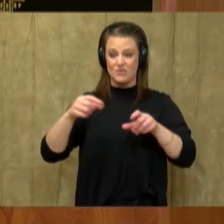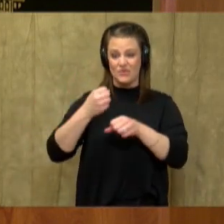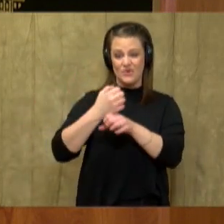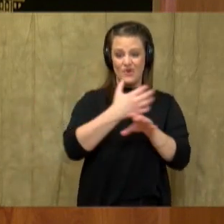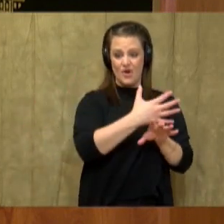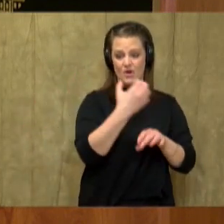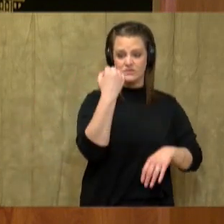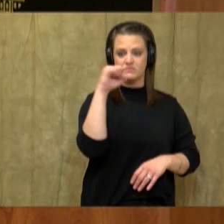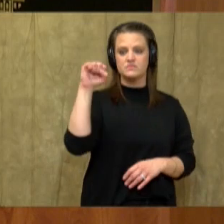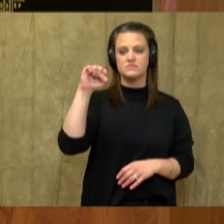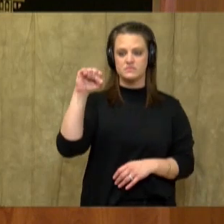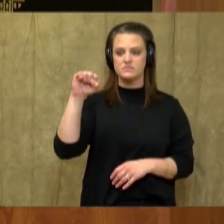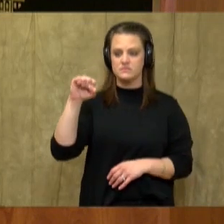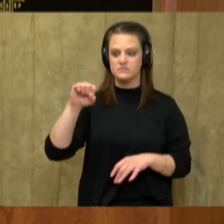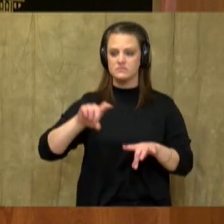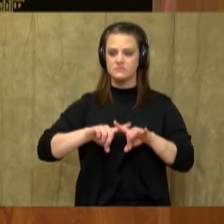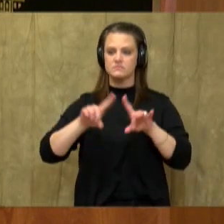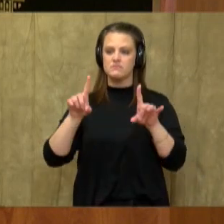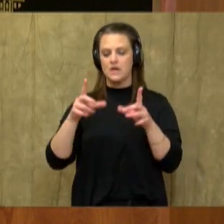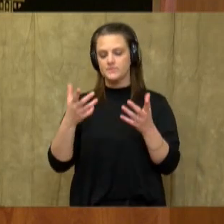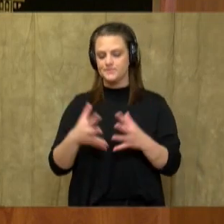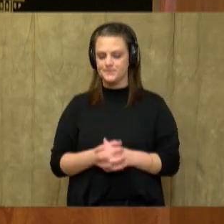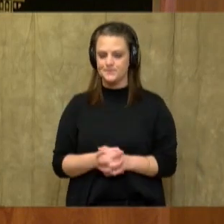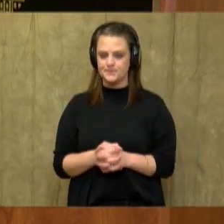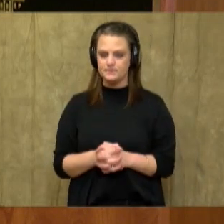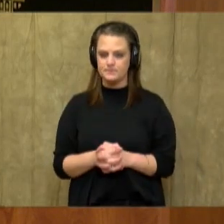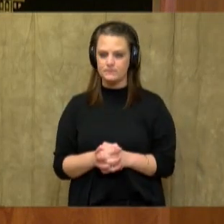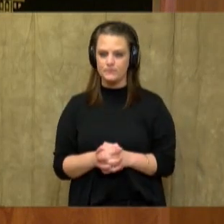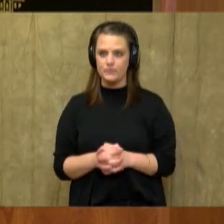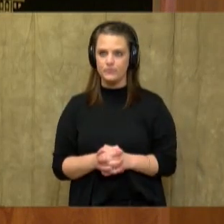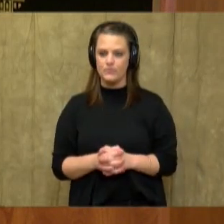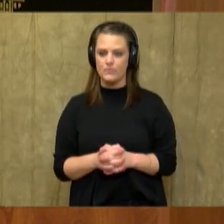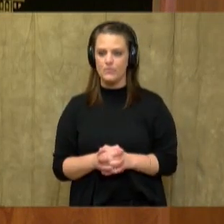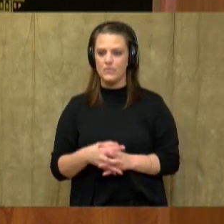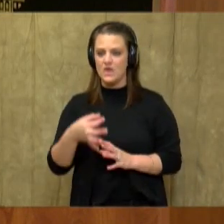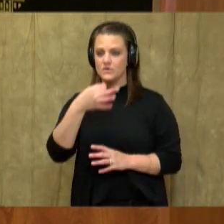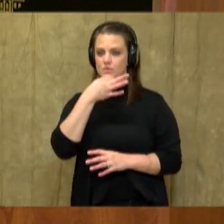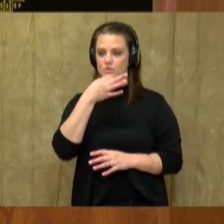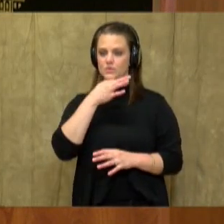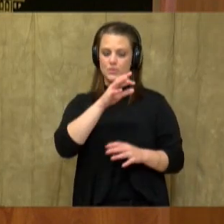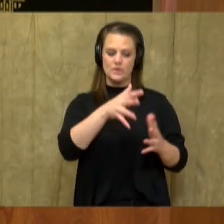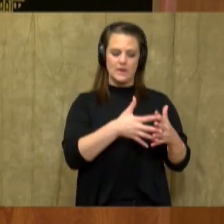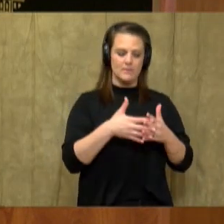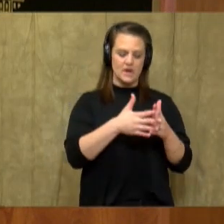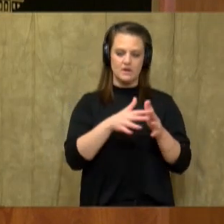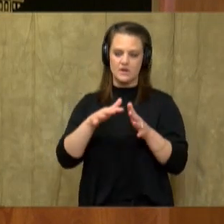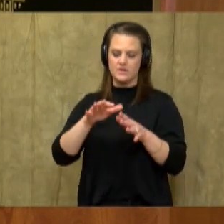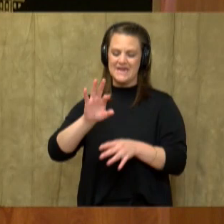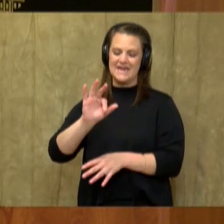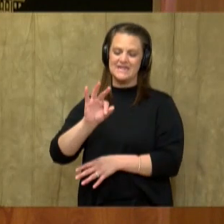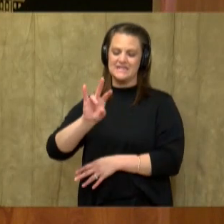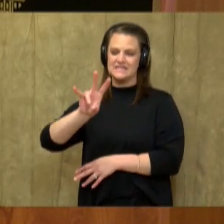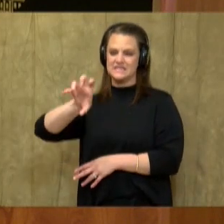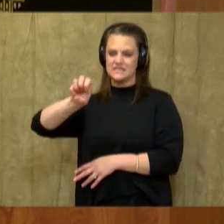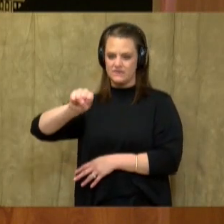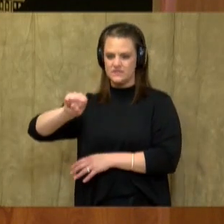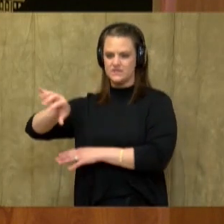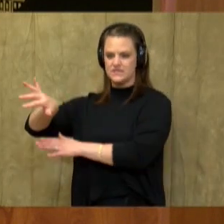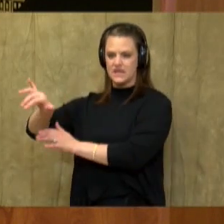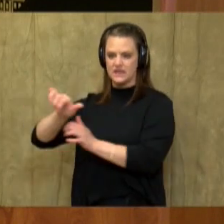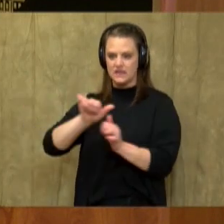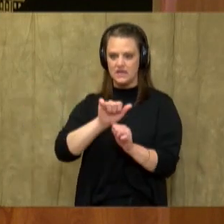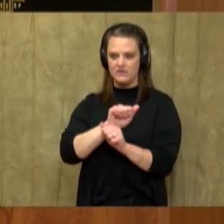Vietnamization gradually gets us out. Eventually, the United States will remove all troops by the early 1970s. There will